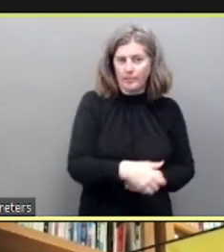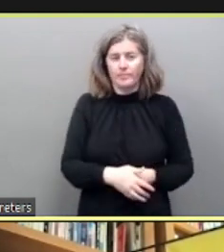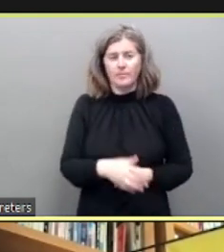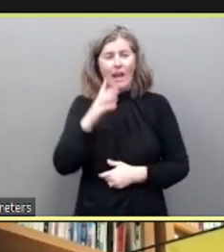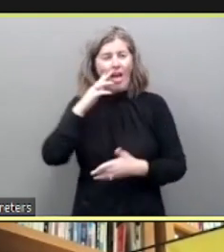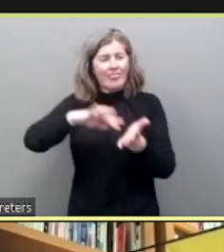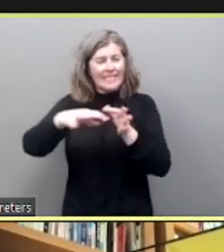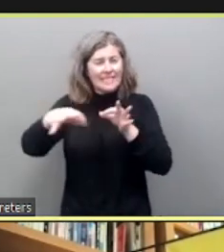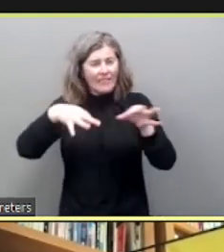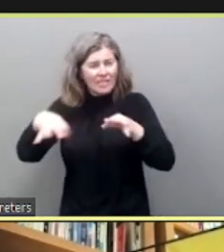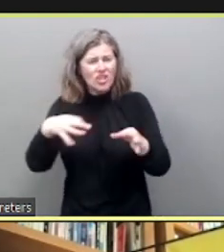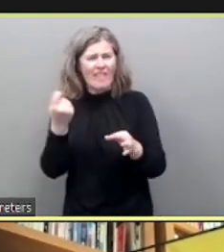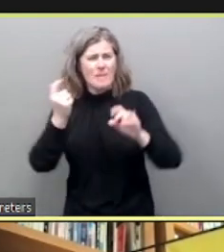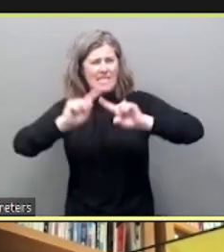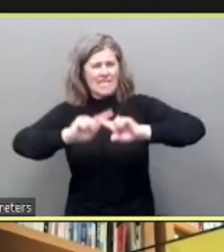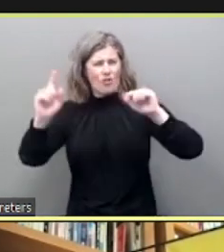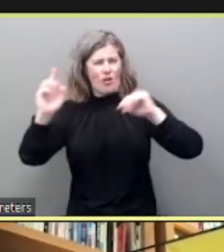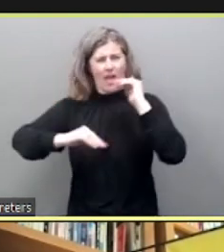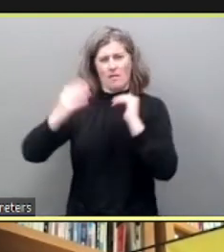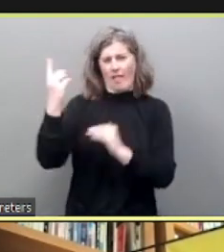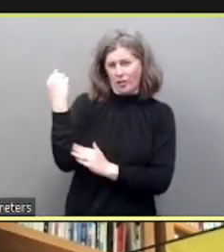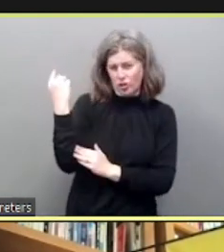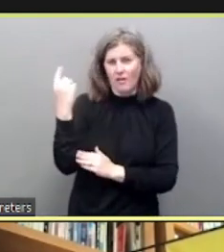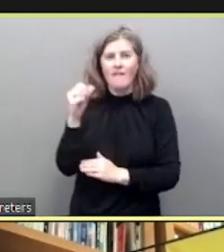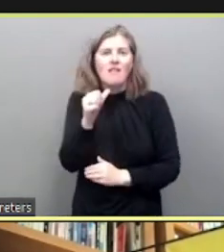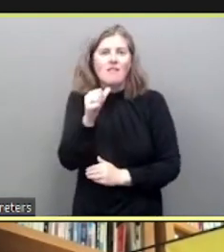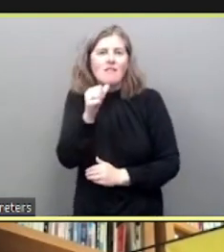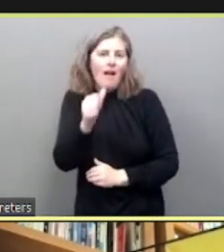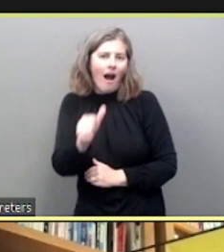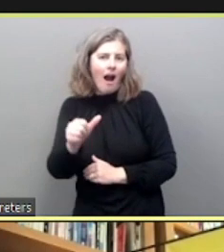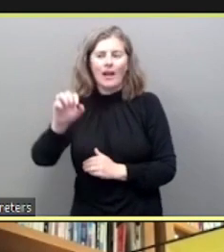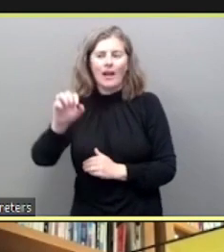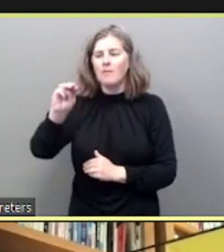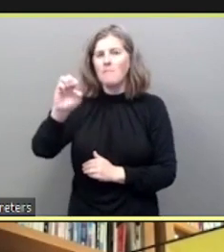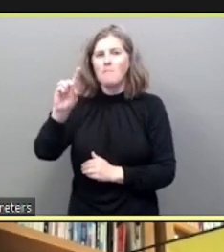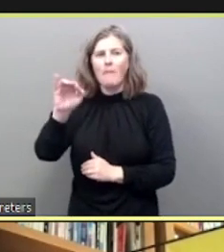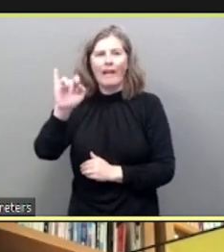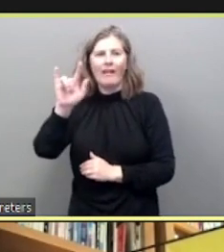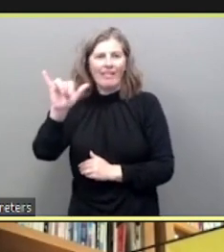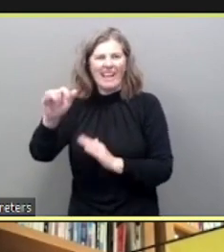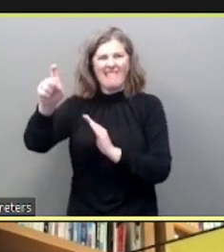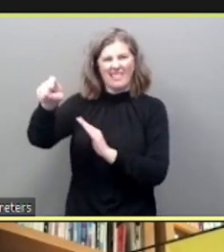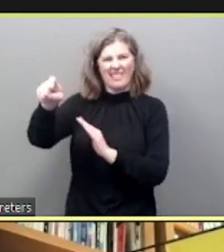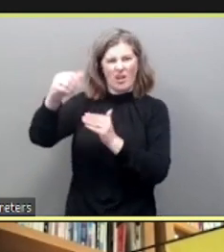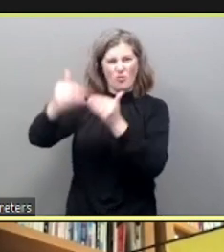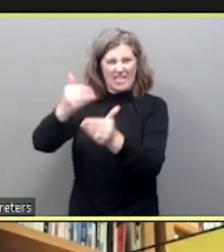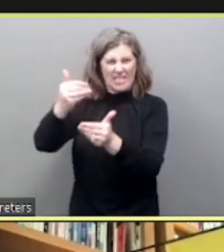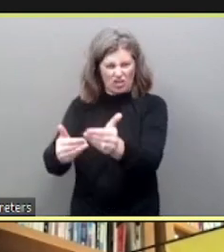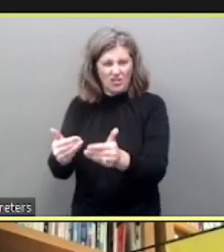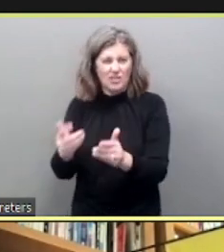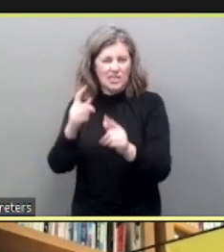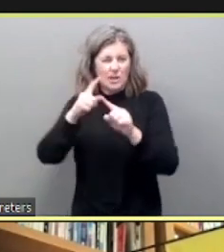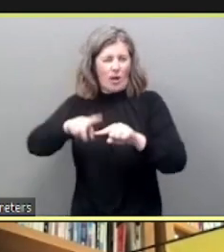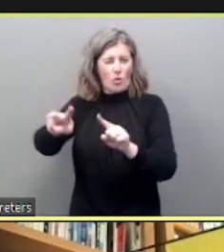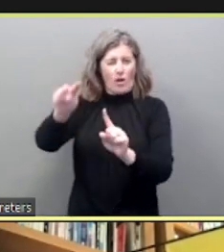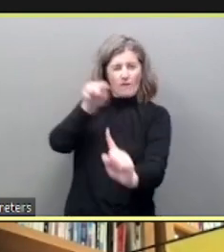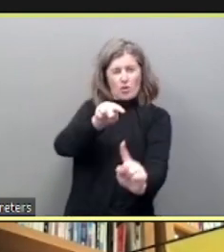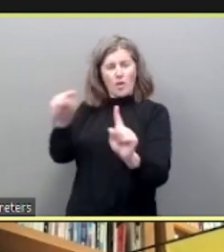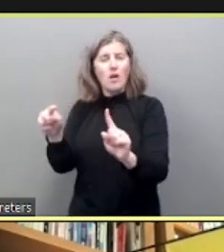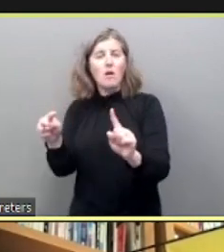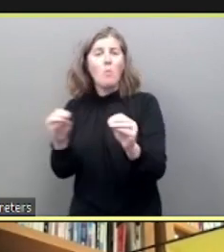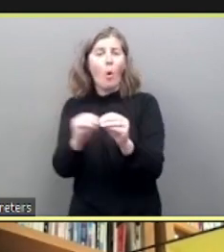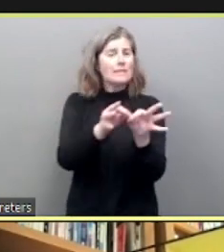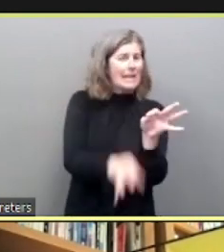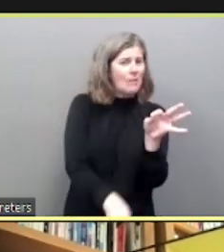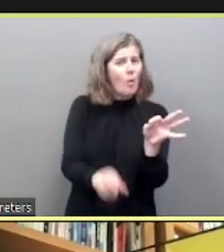time around is a little bit different for non-medically necessary procedures. We've made it, depending on your point of view, either much more simple